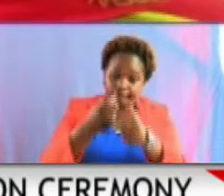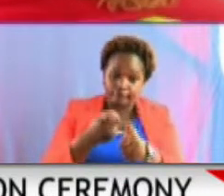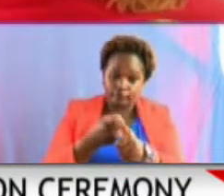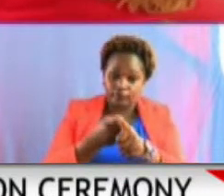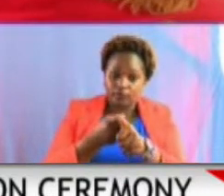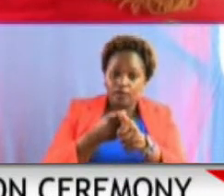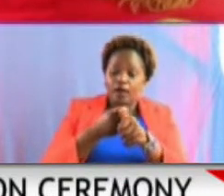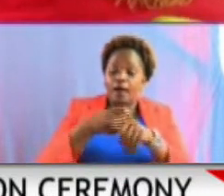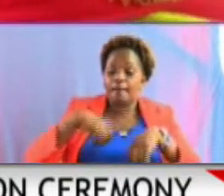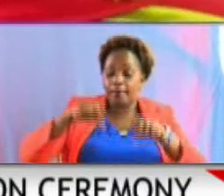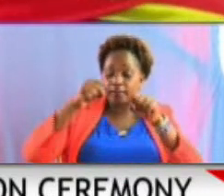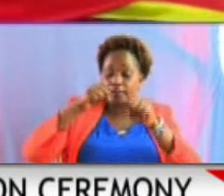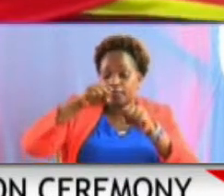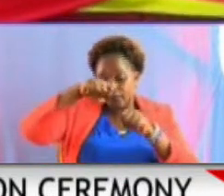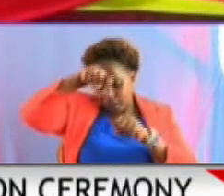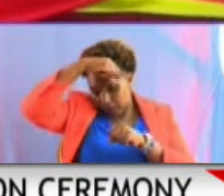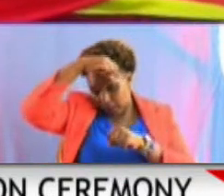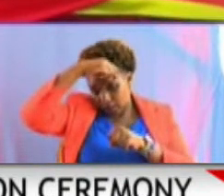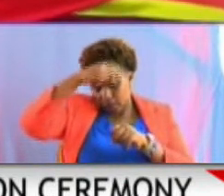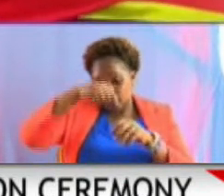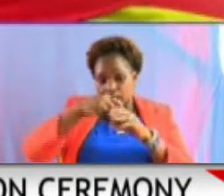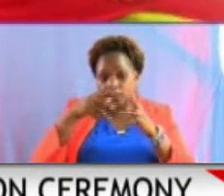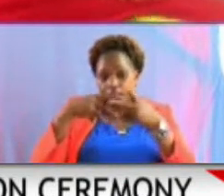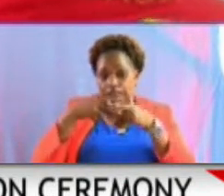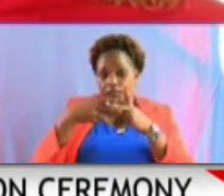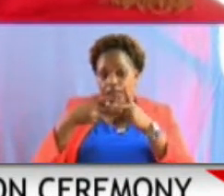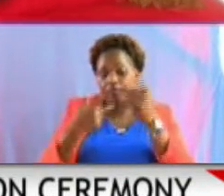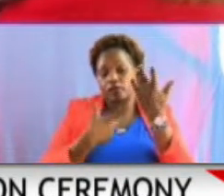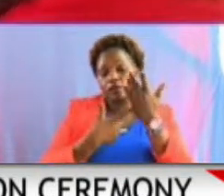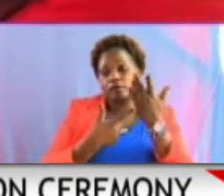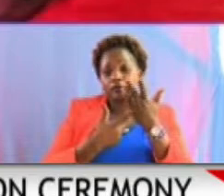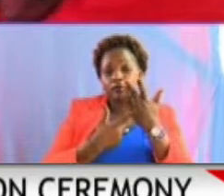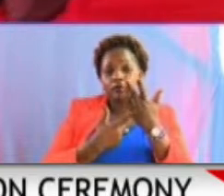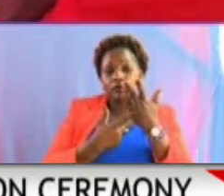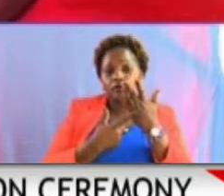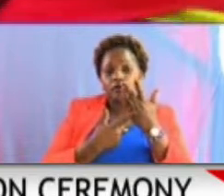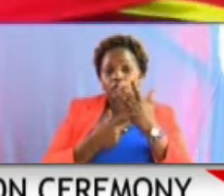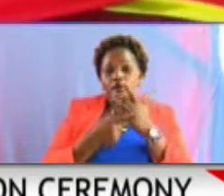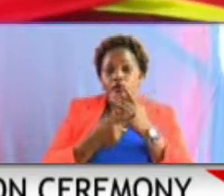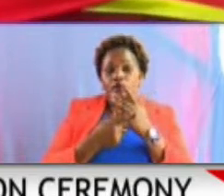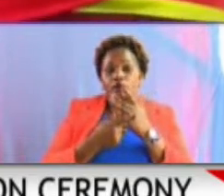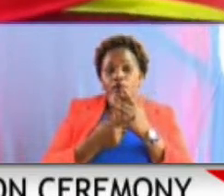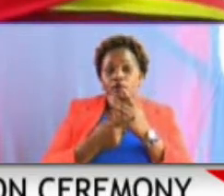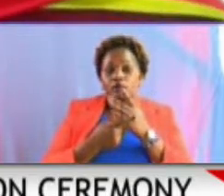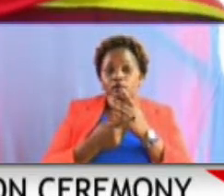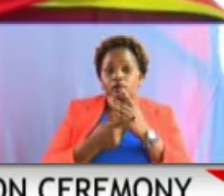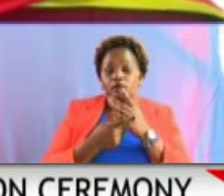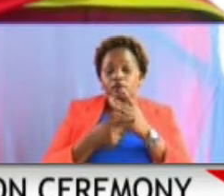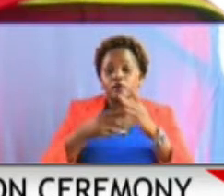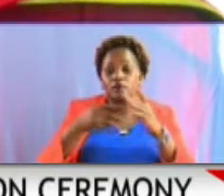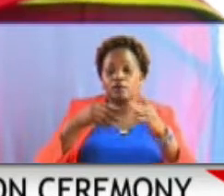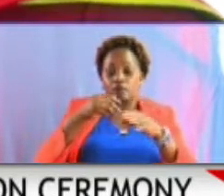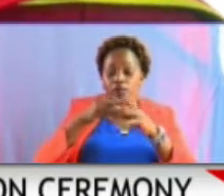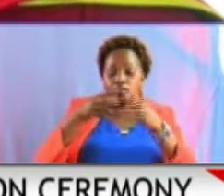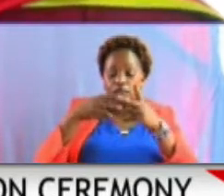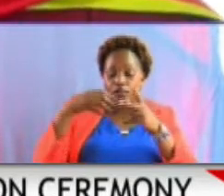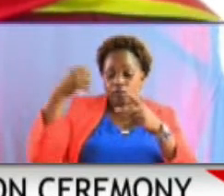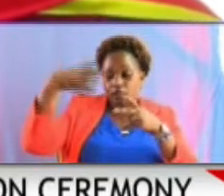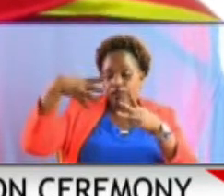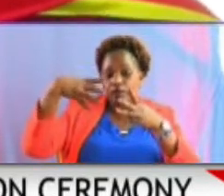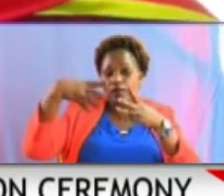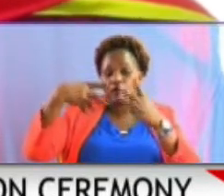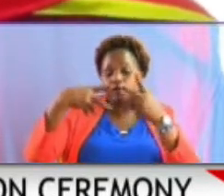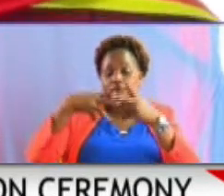the master degree in the School of Engineering and Technology. Master of Technology in Electrical and